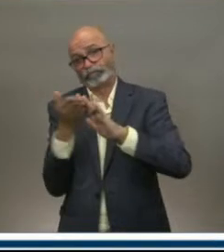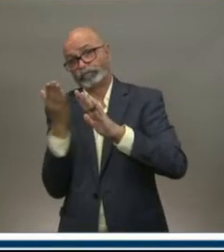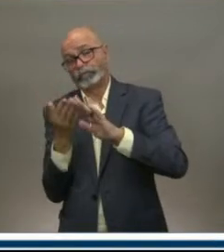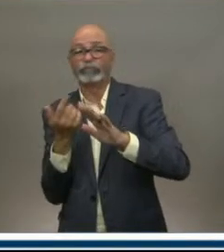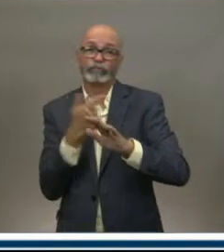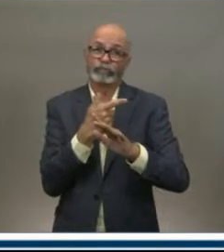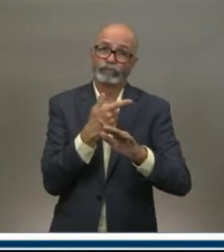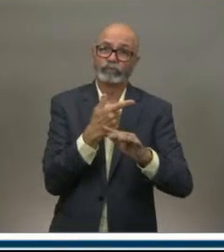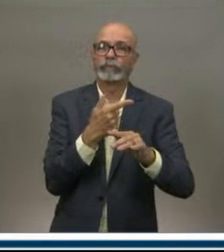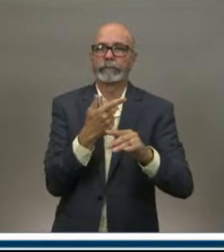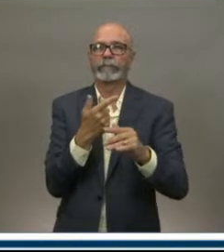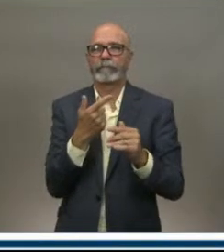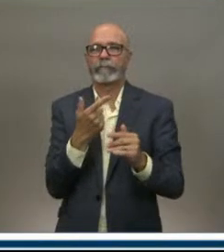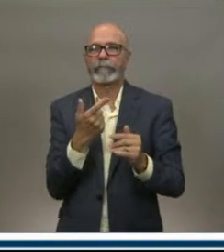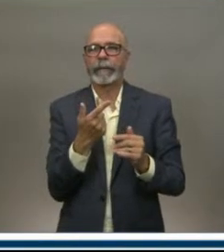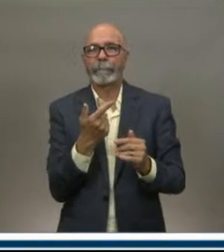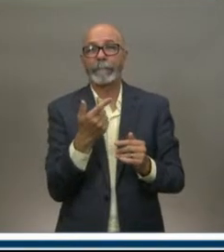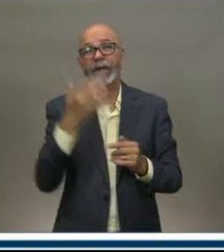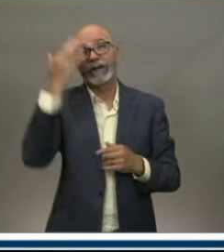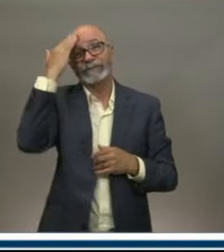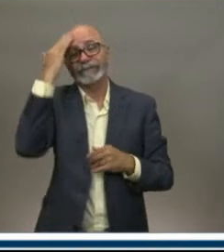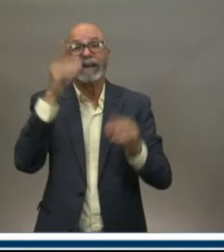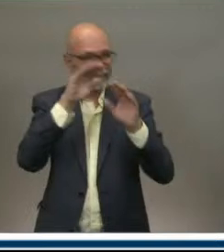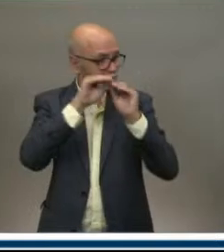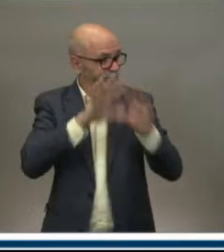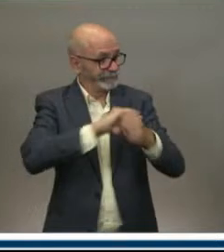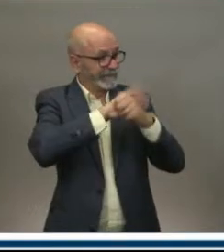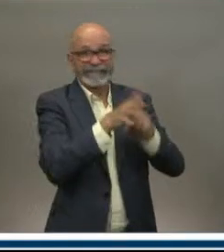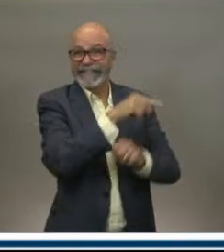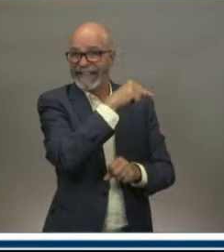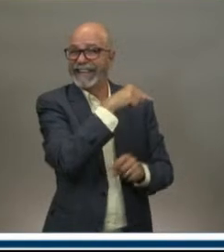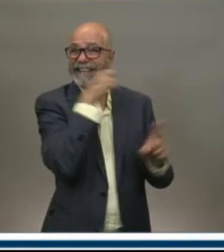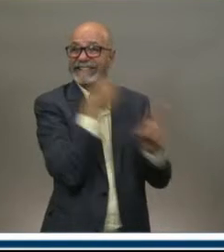part of our response to the outbreak that was there at a reduced capacity.